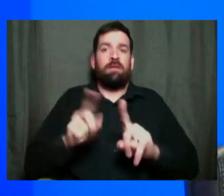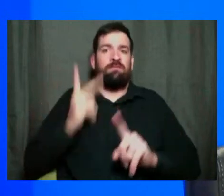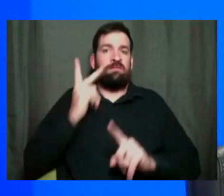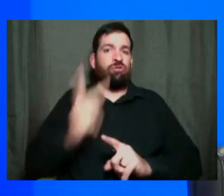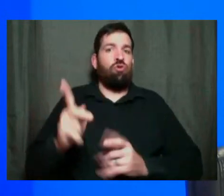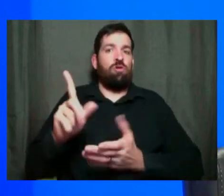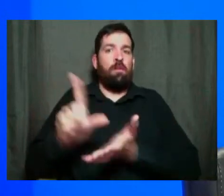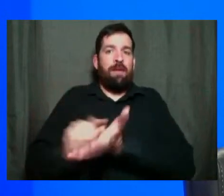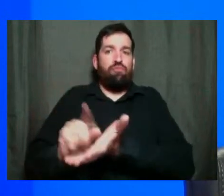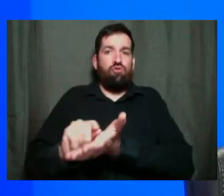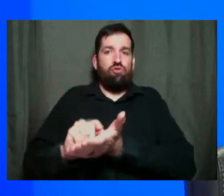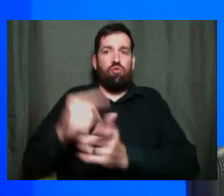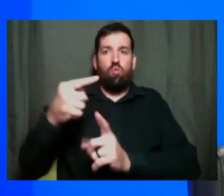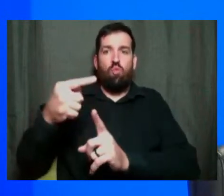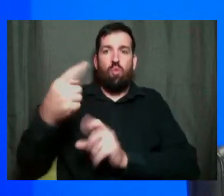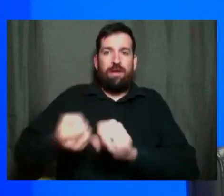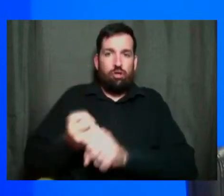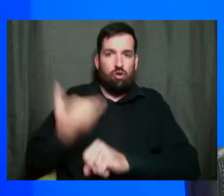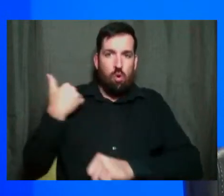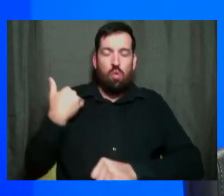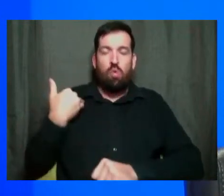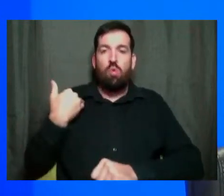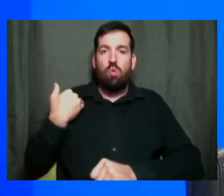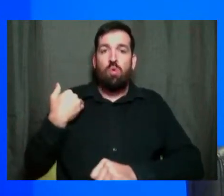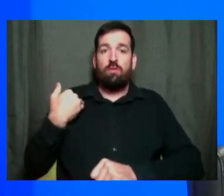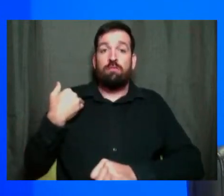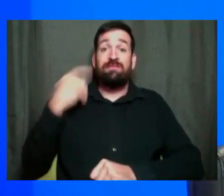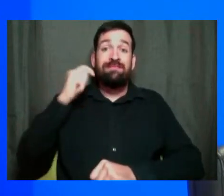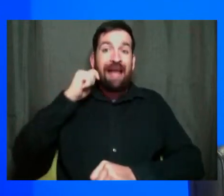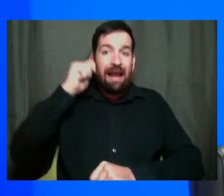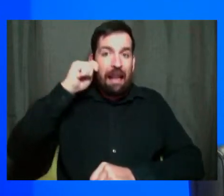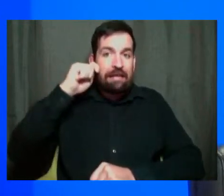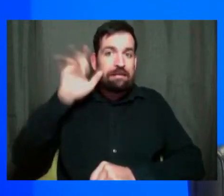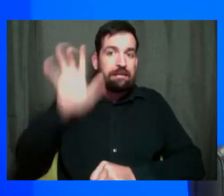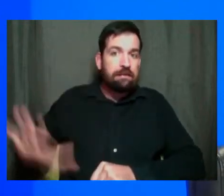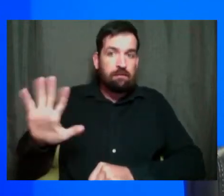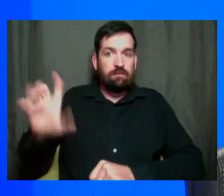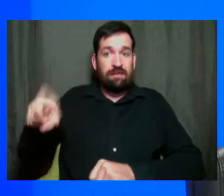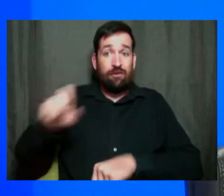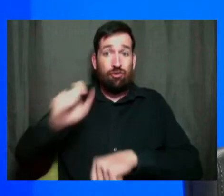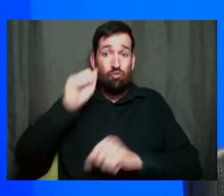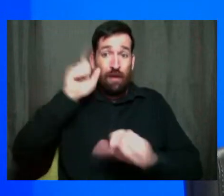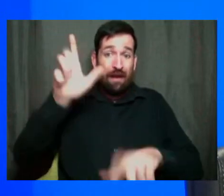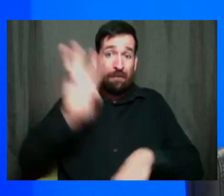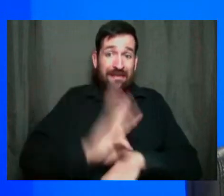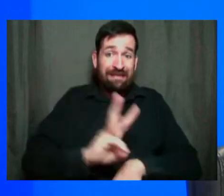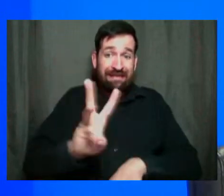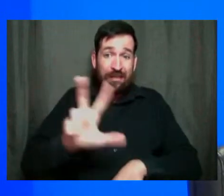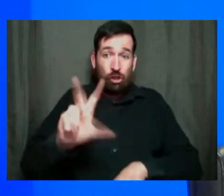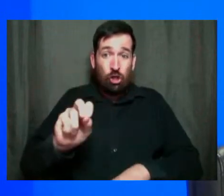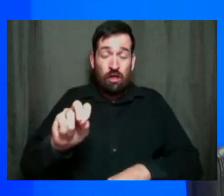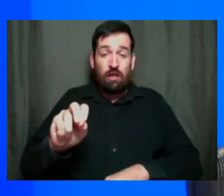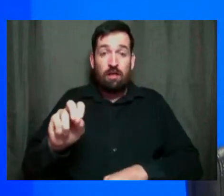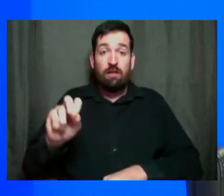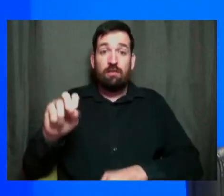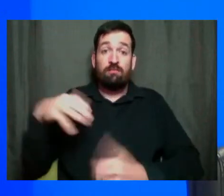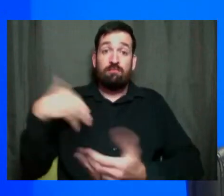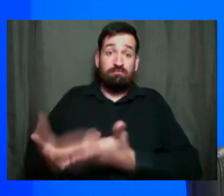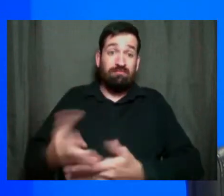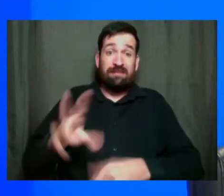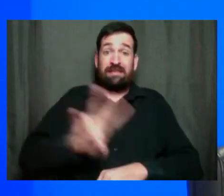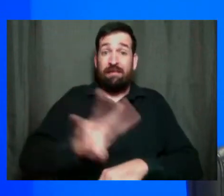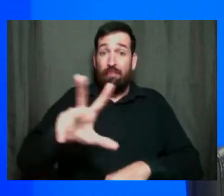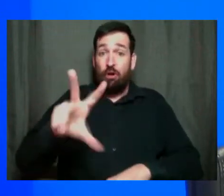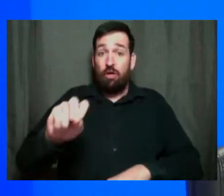that the adolescent, because the school was closed, so they didn't have to get up at 6:30 to get to school by 7:30. Guess what? That was the only population that had